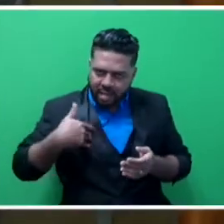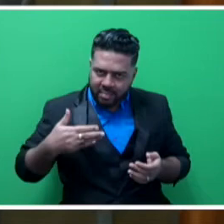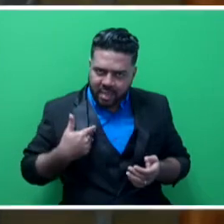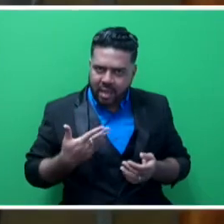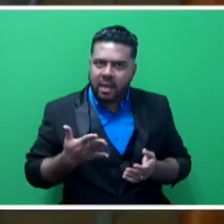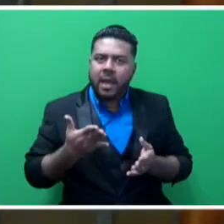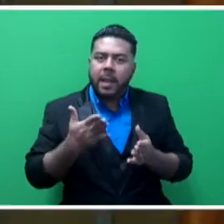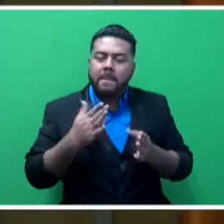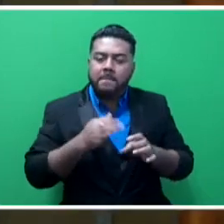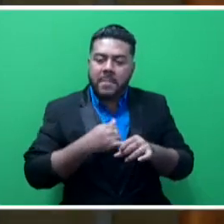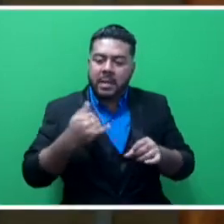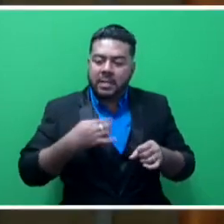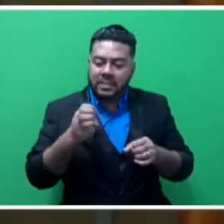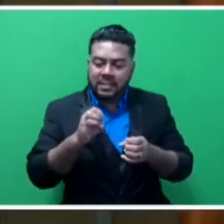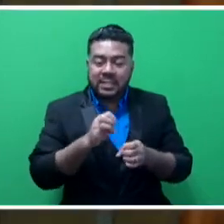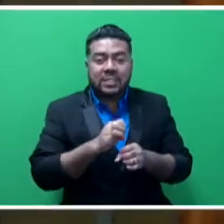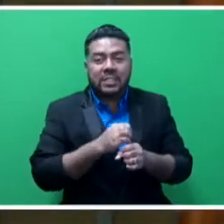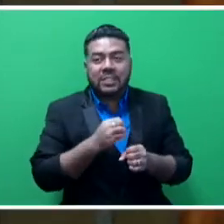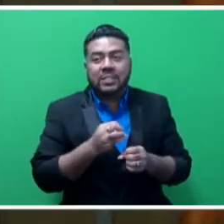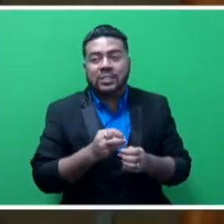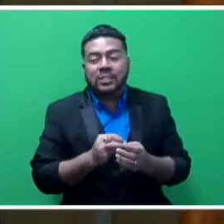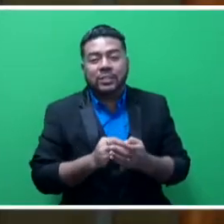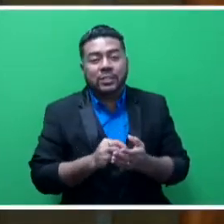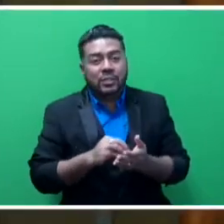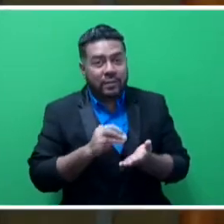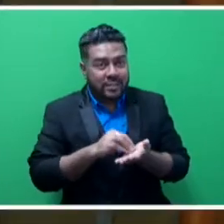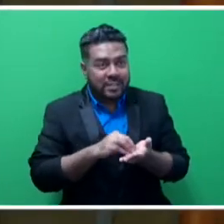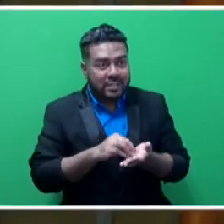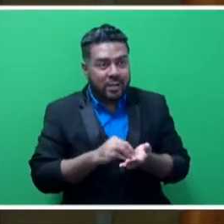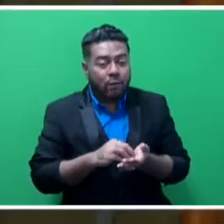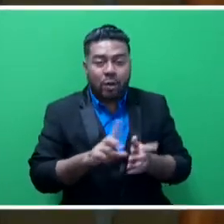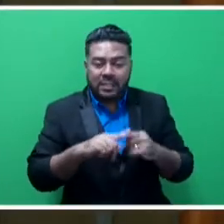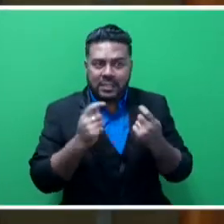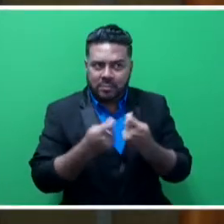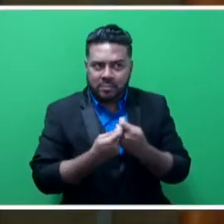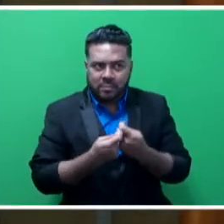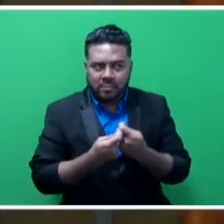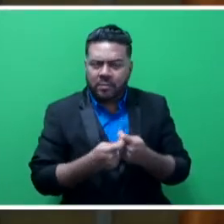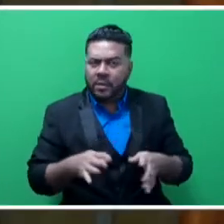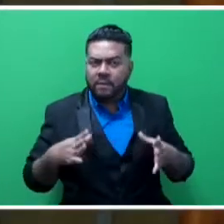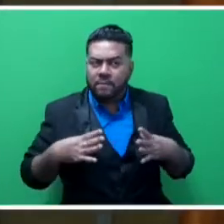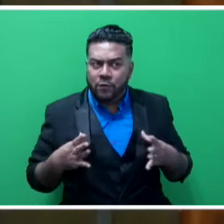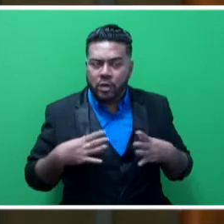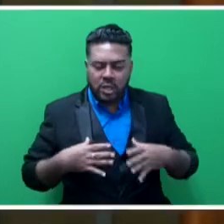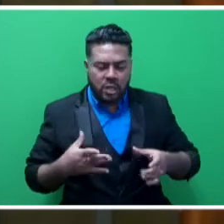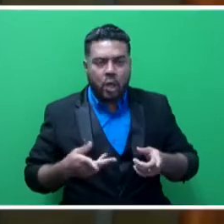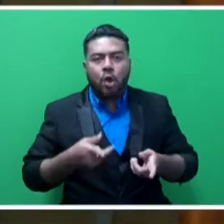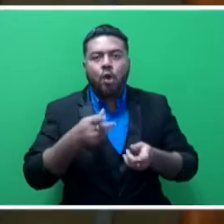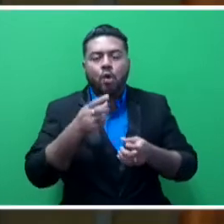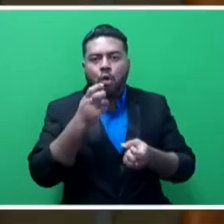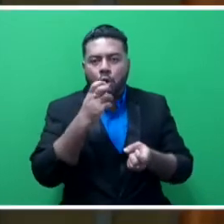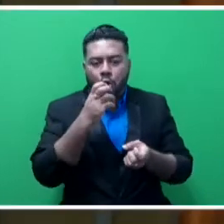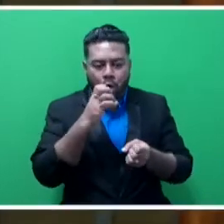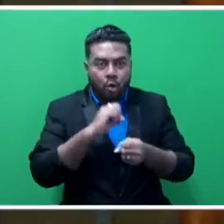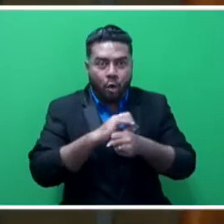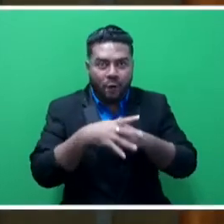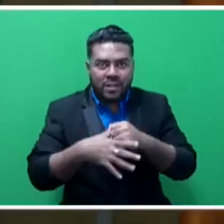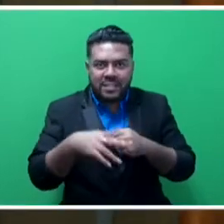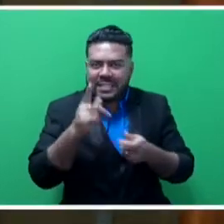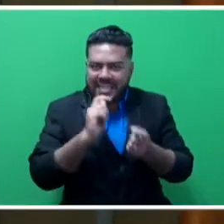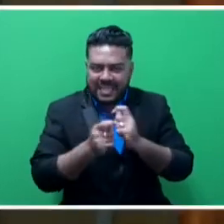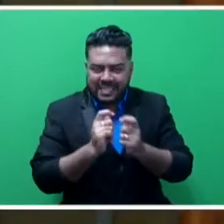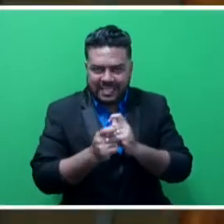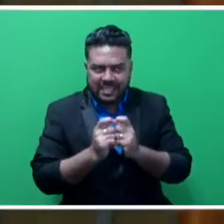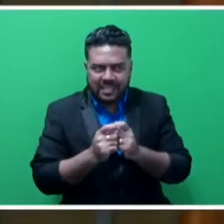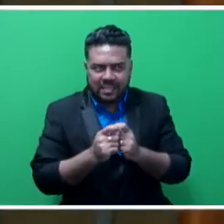Services and the team for stepping up to provide free COVID testing for all Fijian workers that